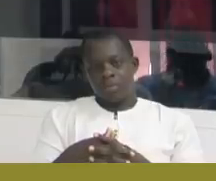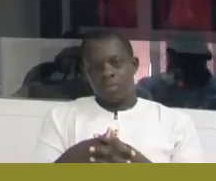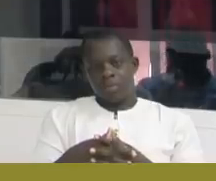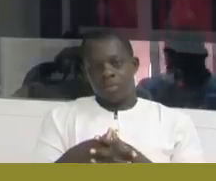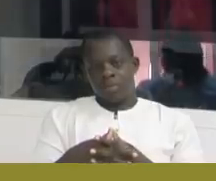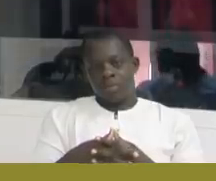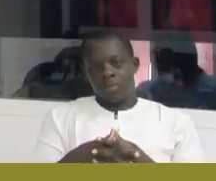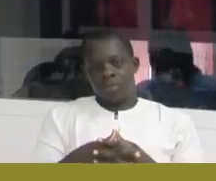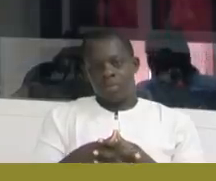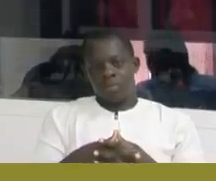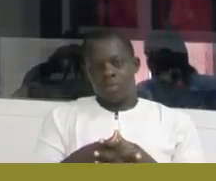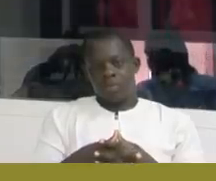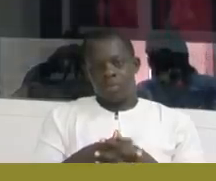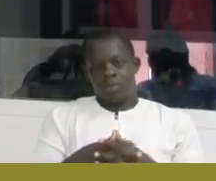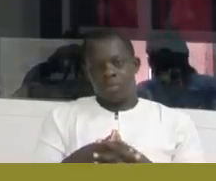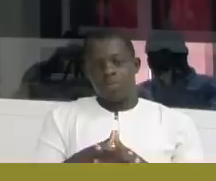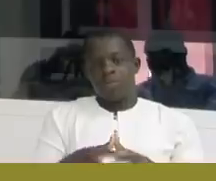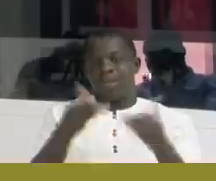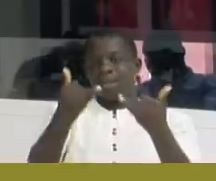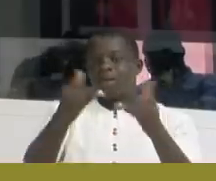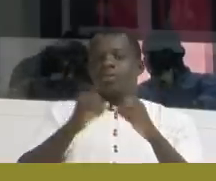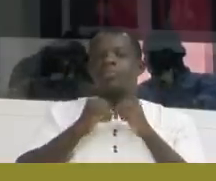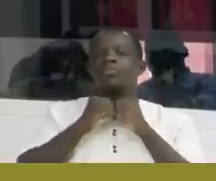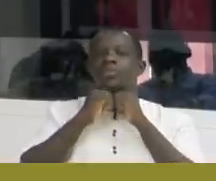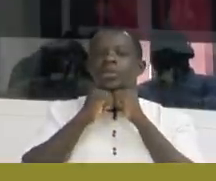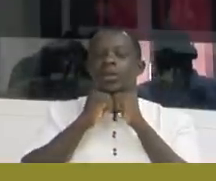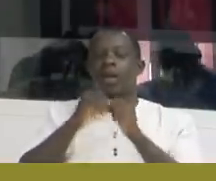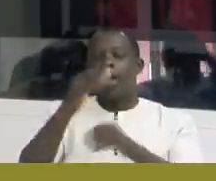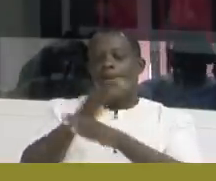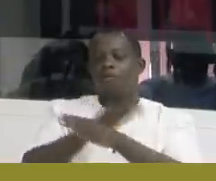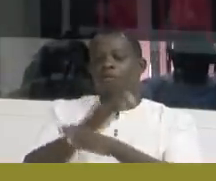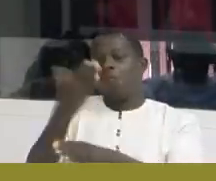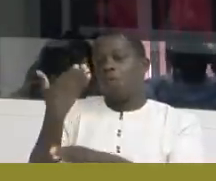He was subsequently arrested, wasn't he? Yes, sir, he was.